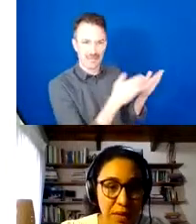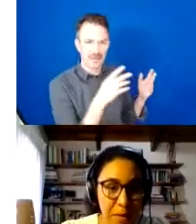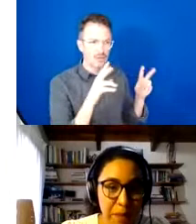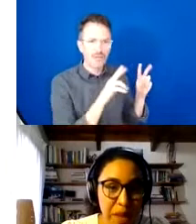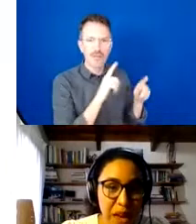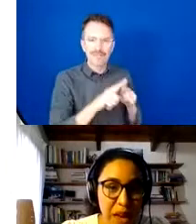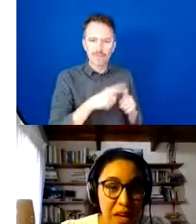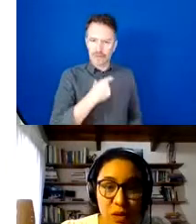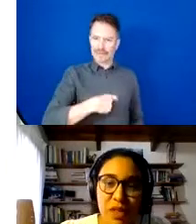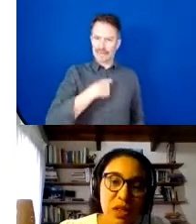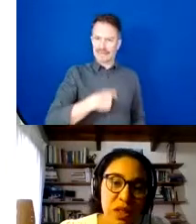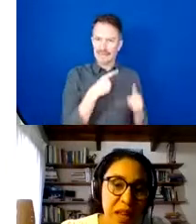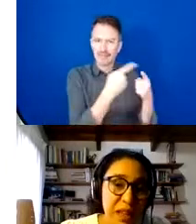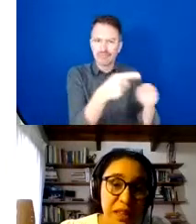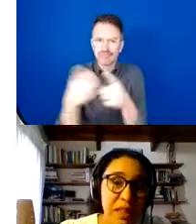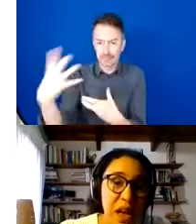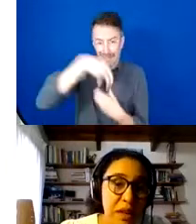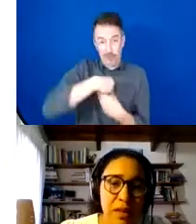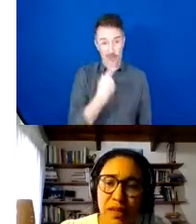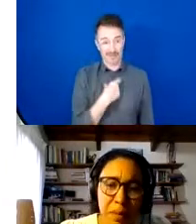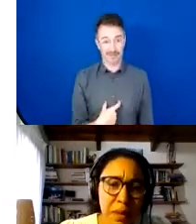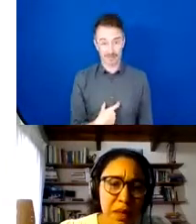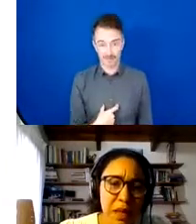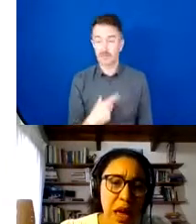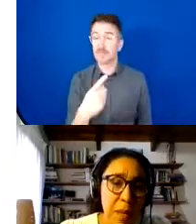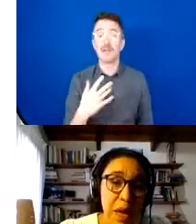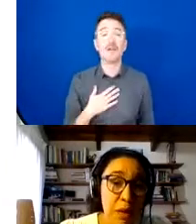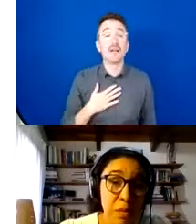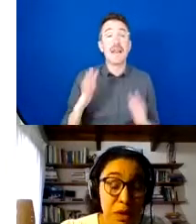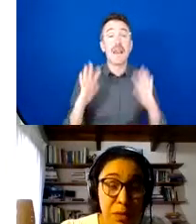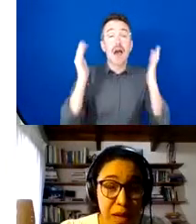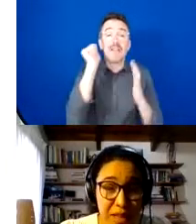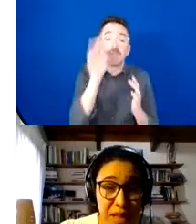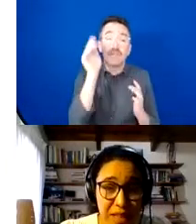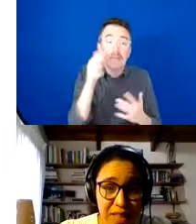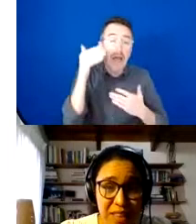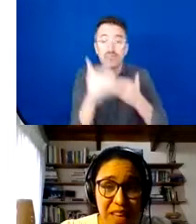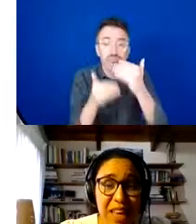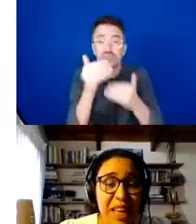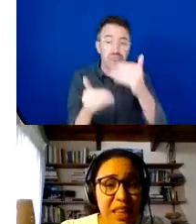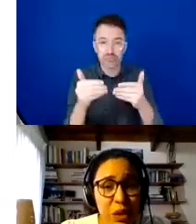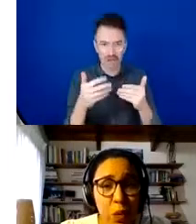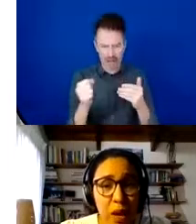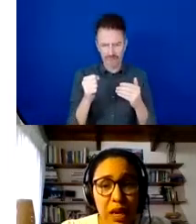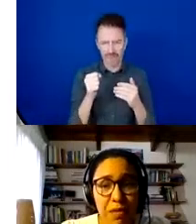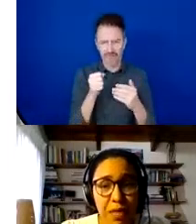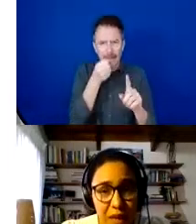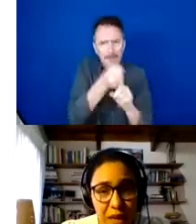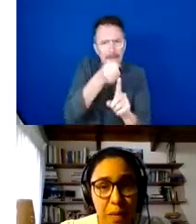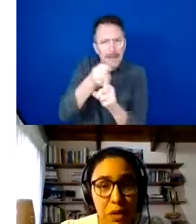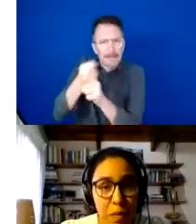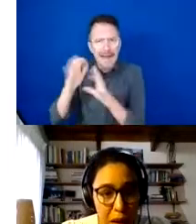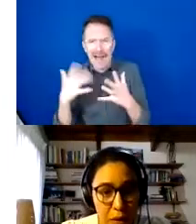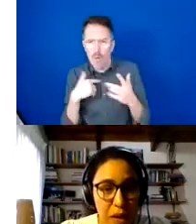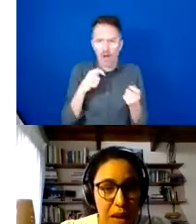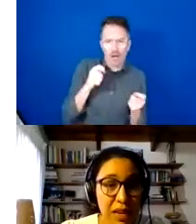lives. Intersectionality is not simply about multiple identities. It is a way of thinking